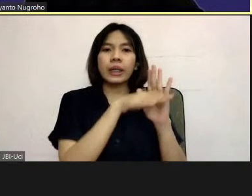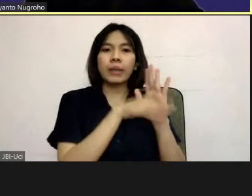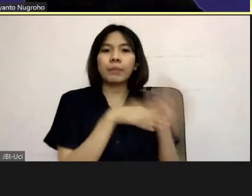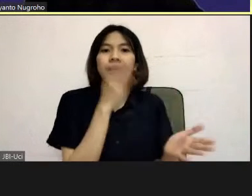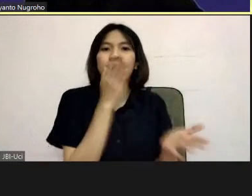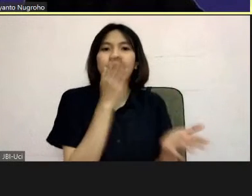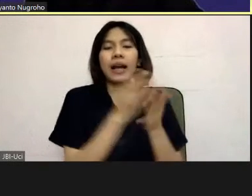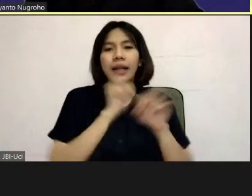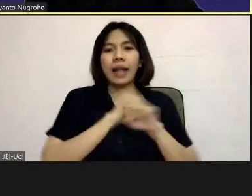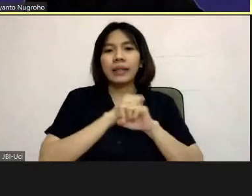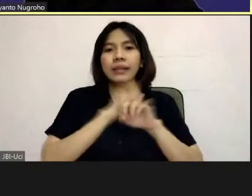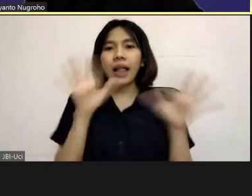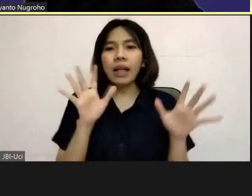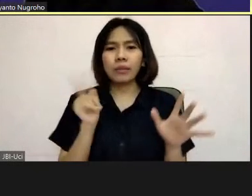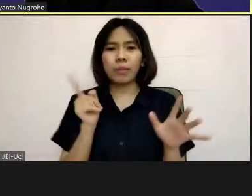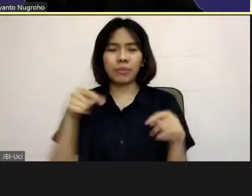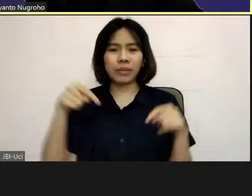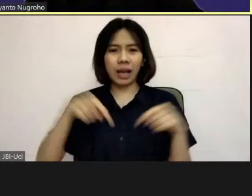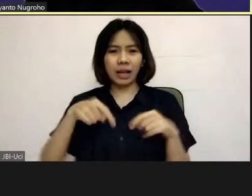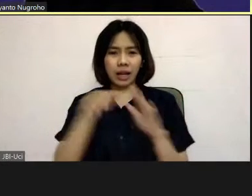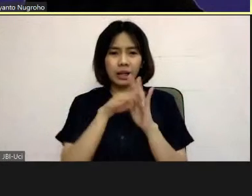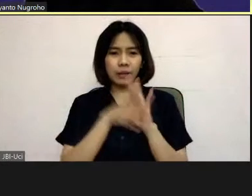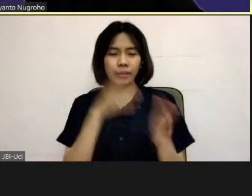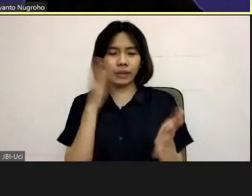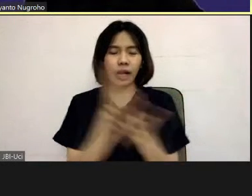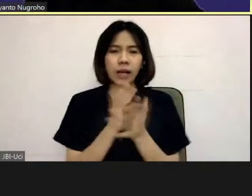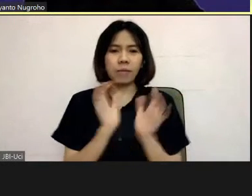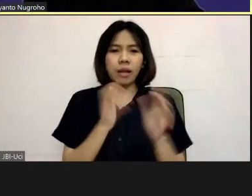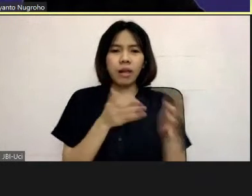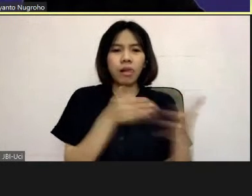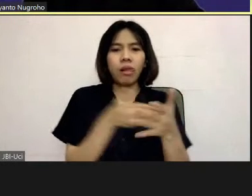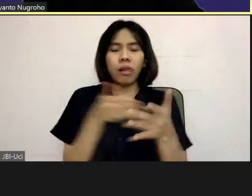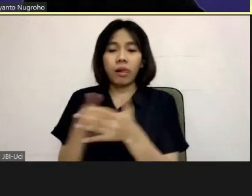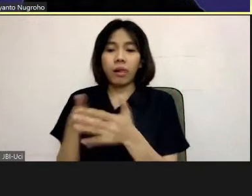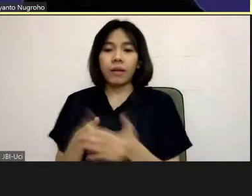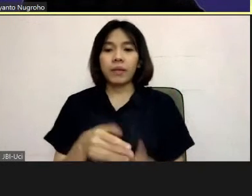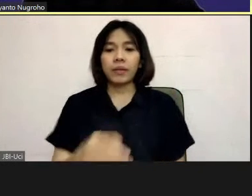restrict civic space.